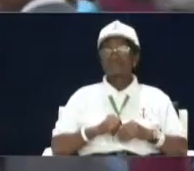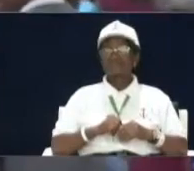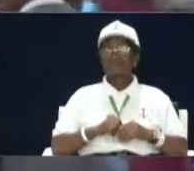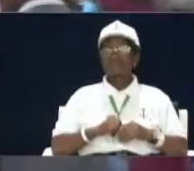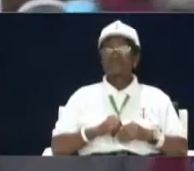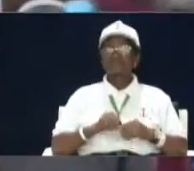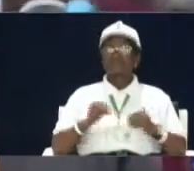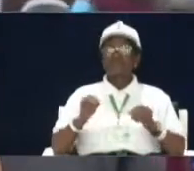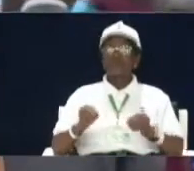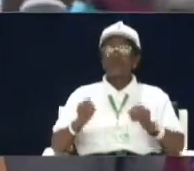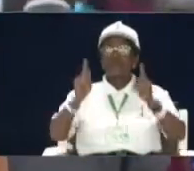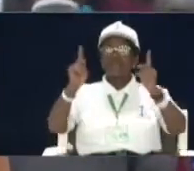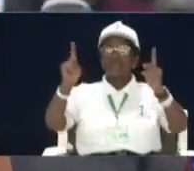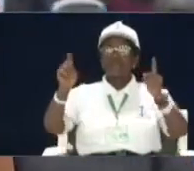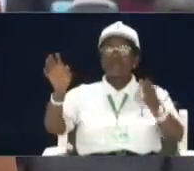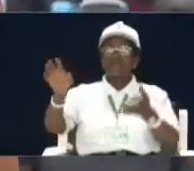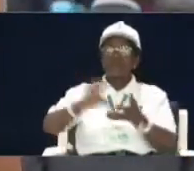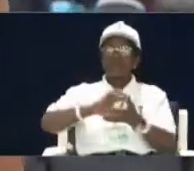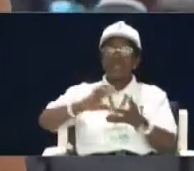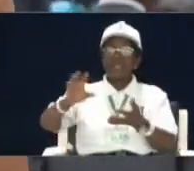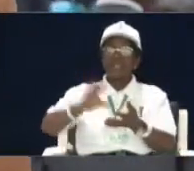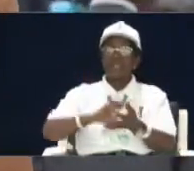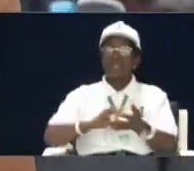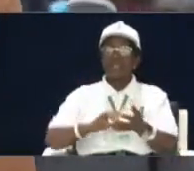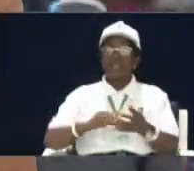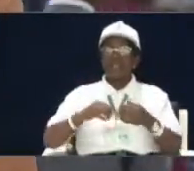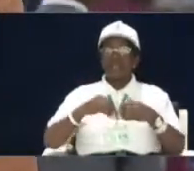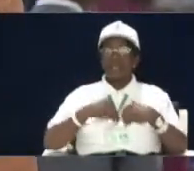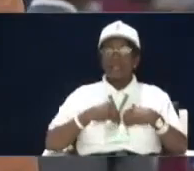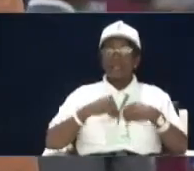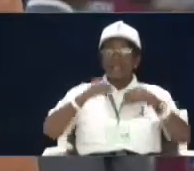All right, the choir can sing now.